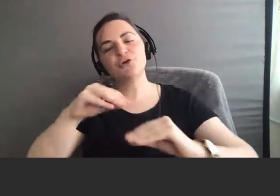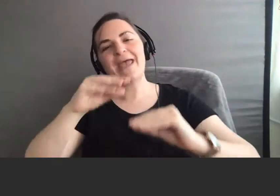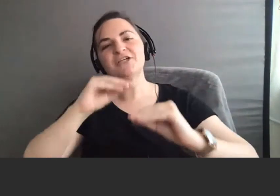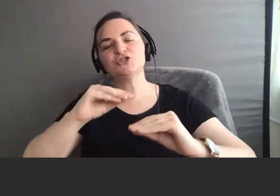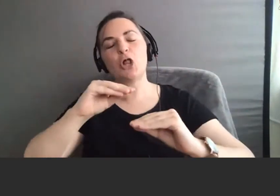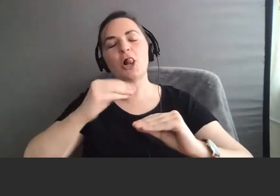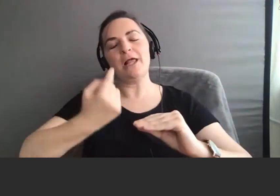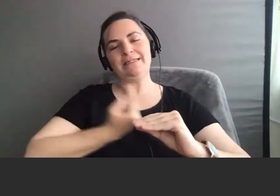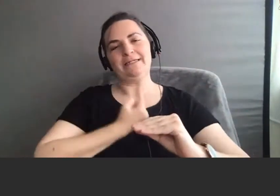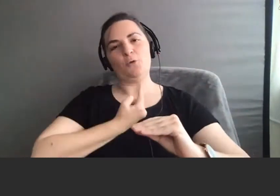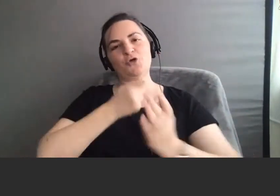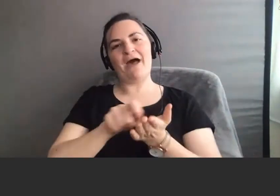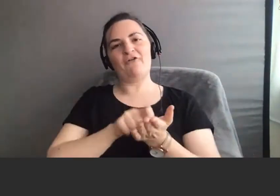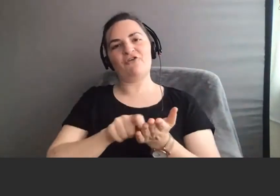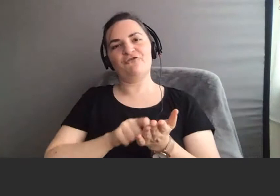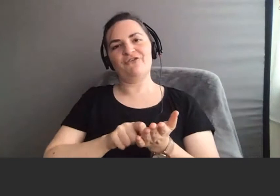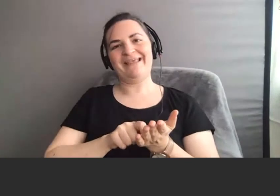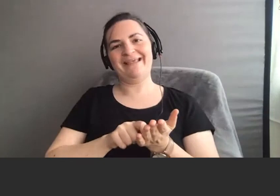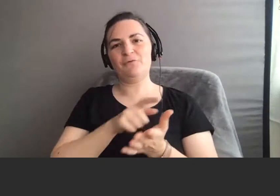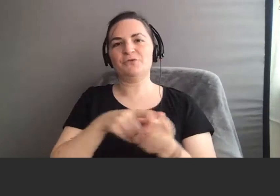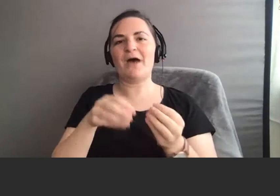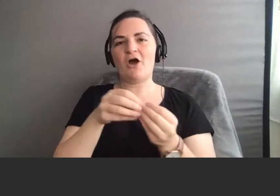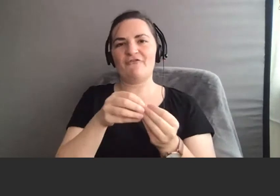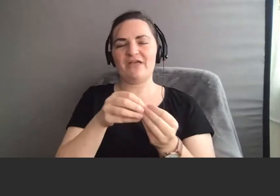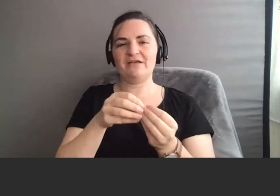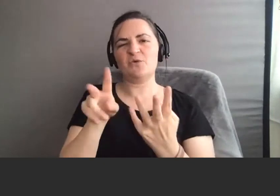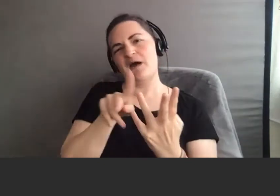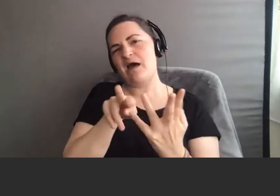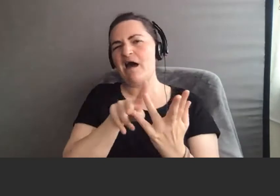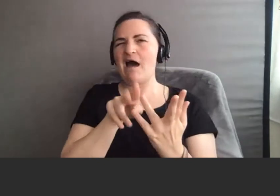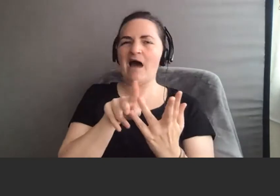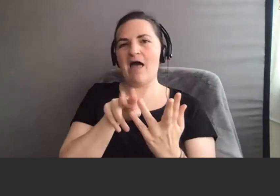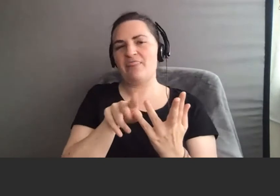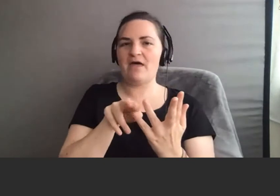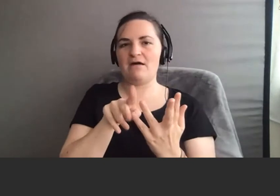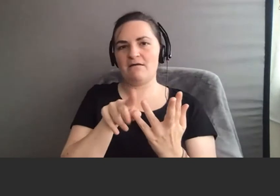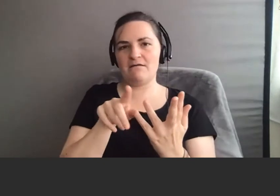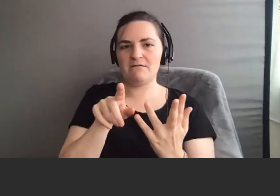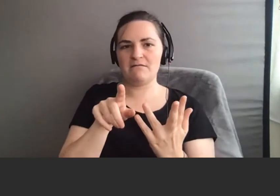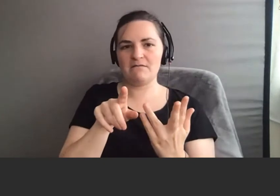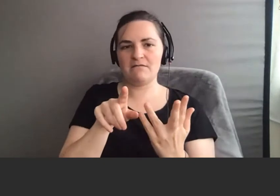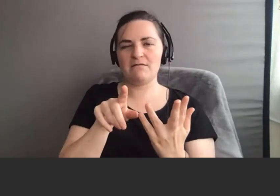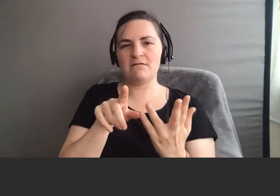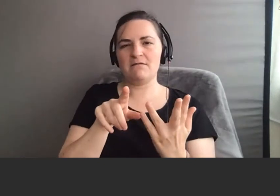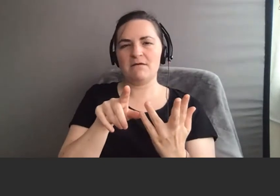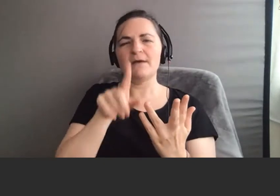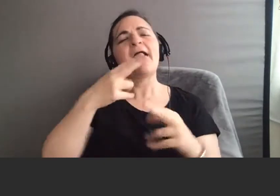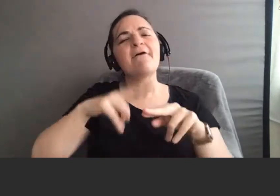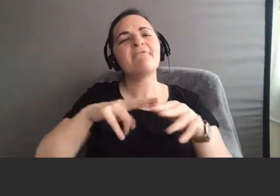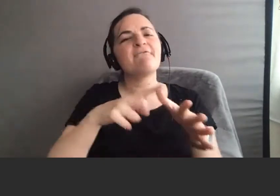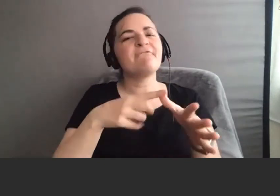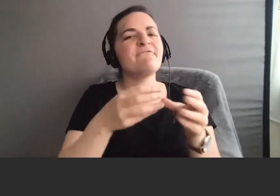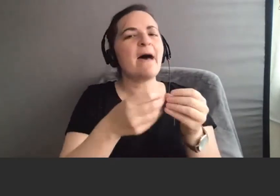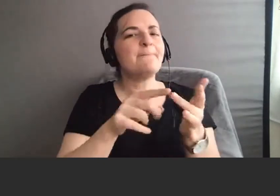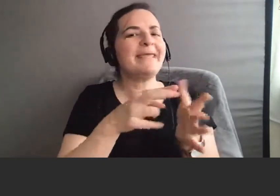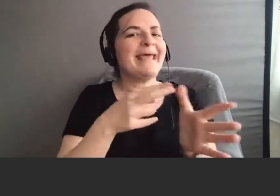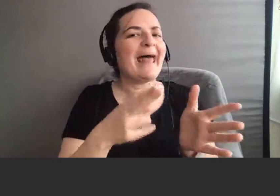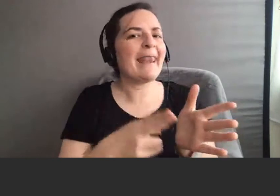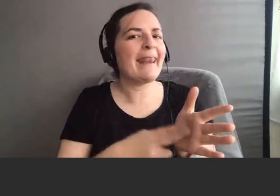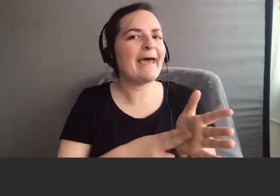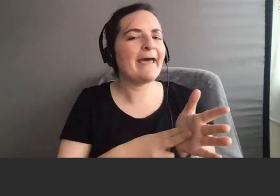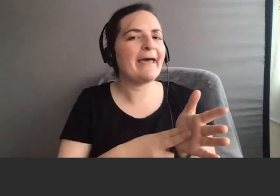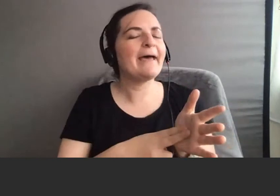credits. So one or the other. And I think if Fabienne hasn't contacted you about that already, she will be in